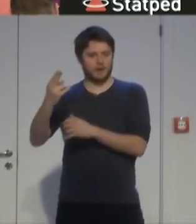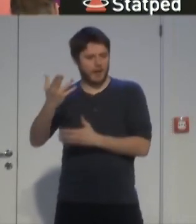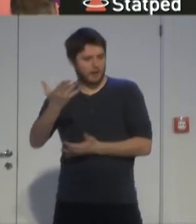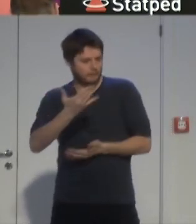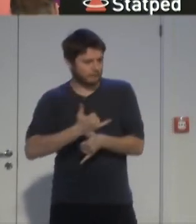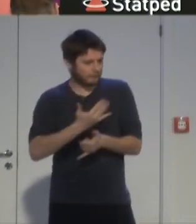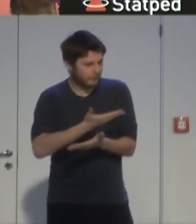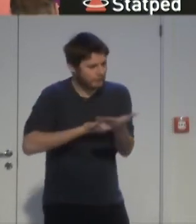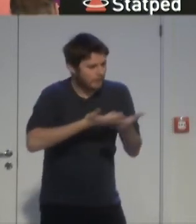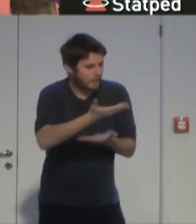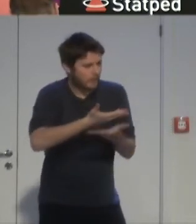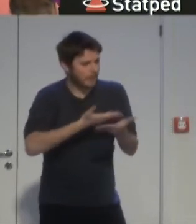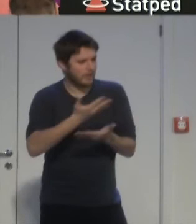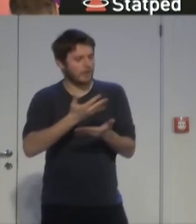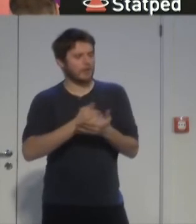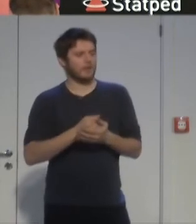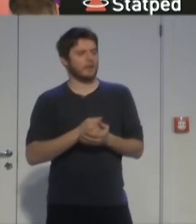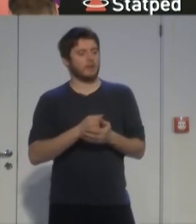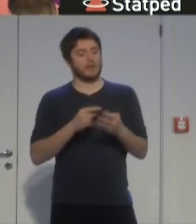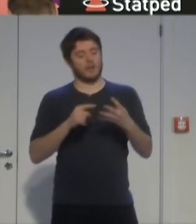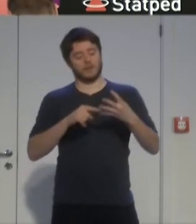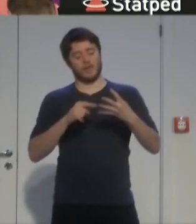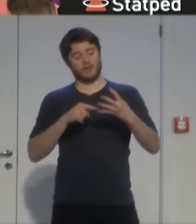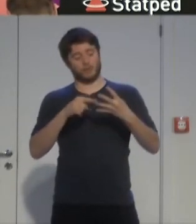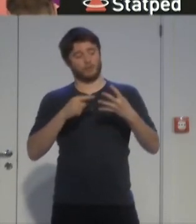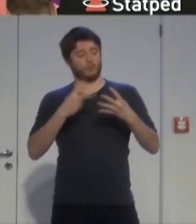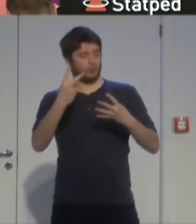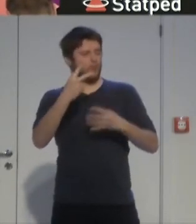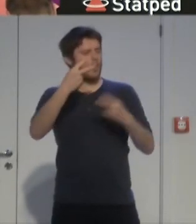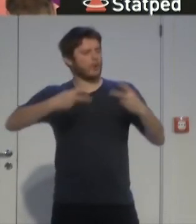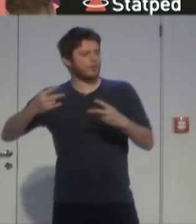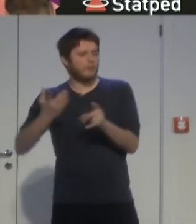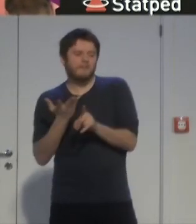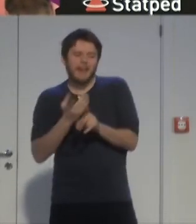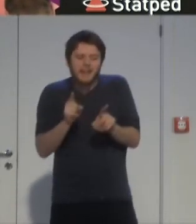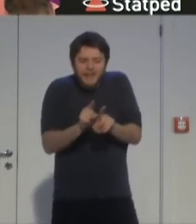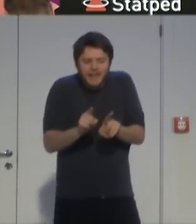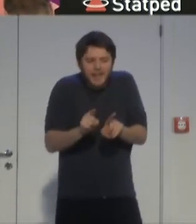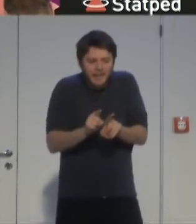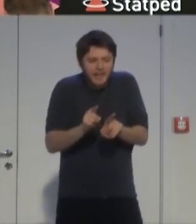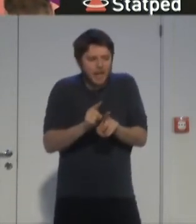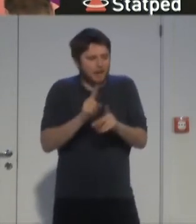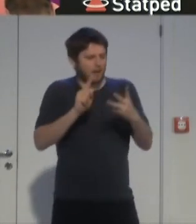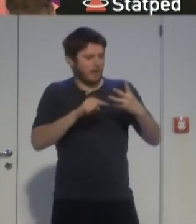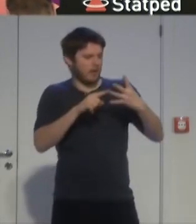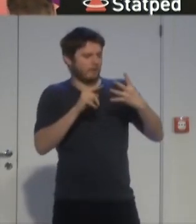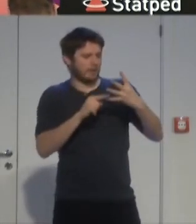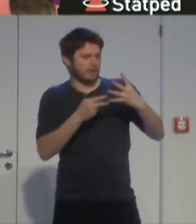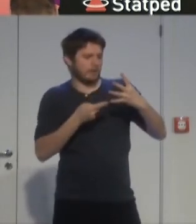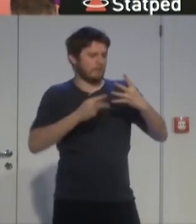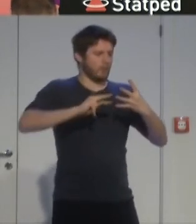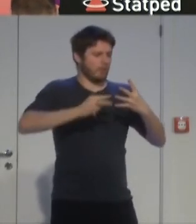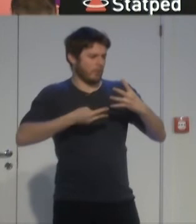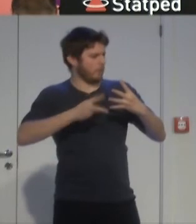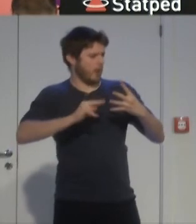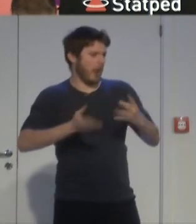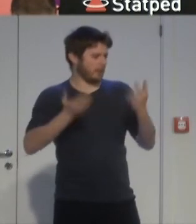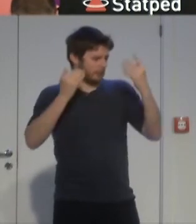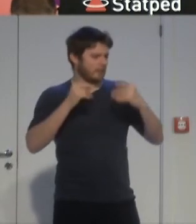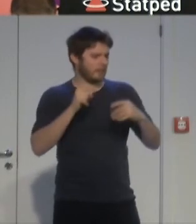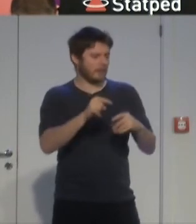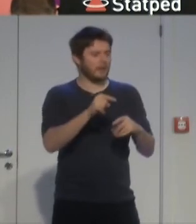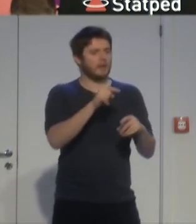identification. Two roles are very similar. They are interchangeable and similar. And